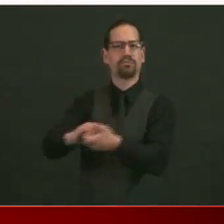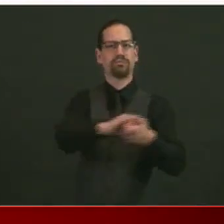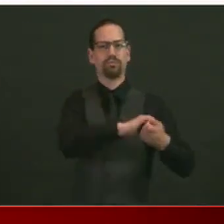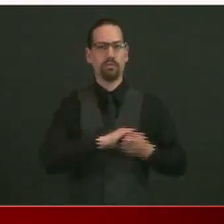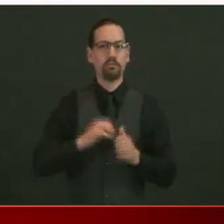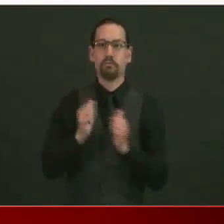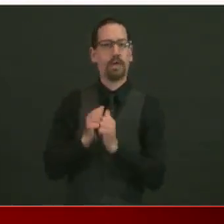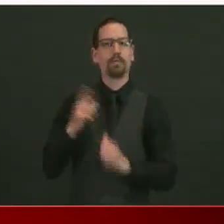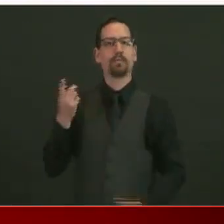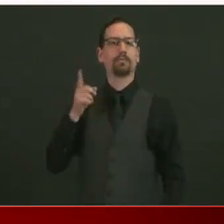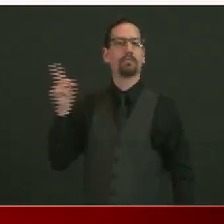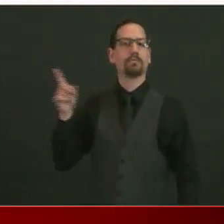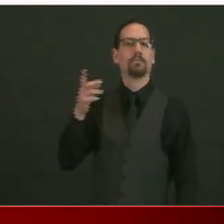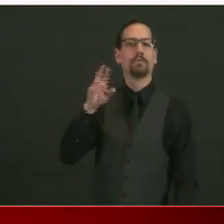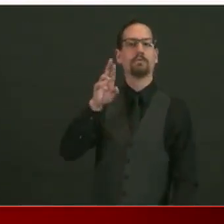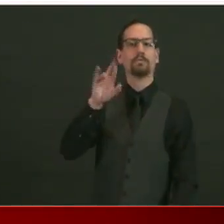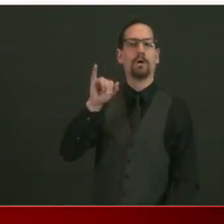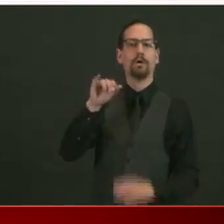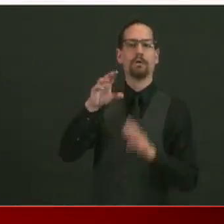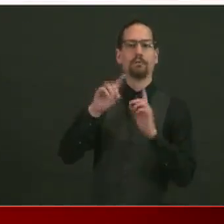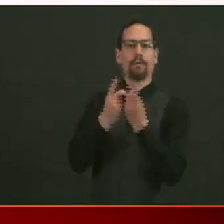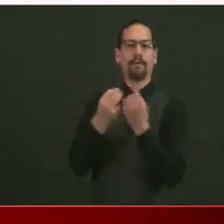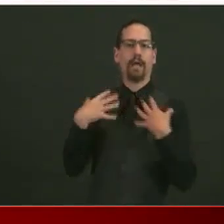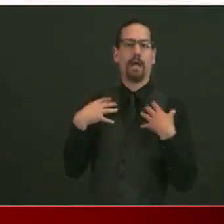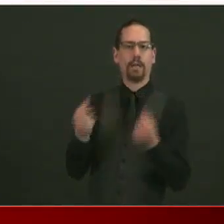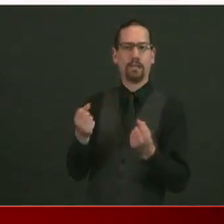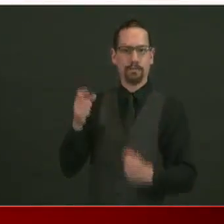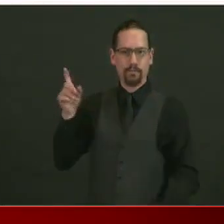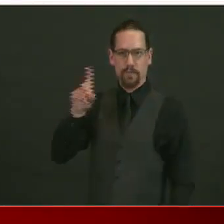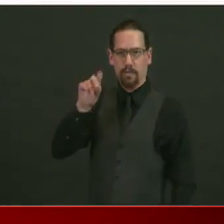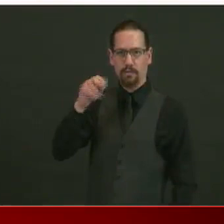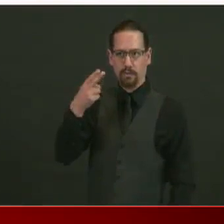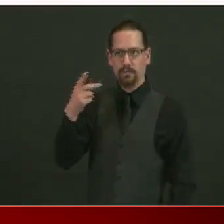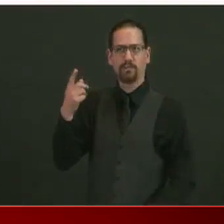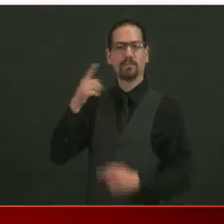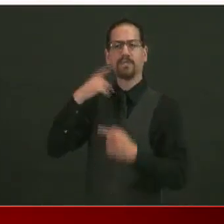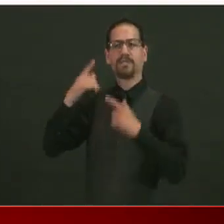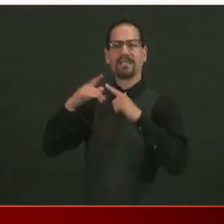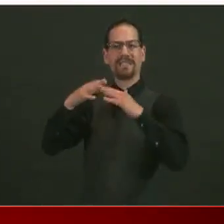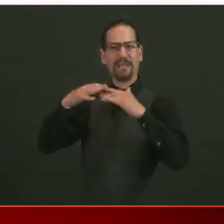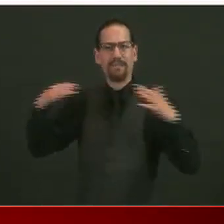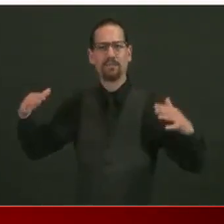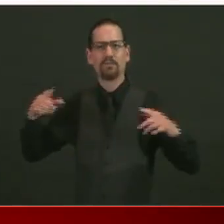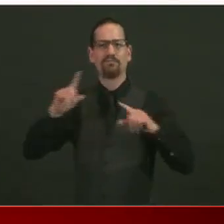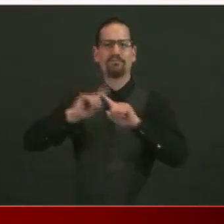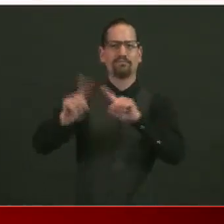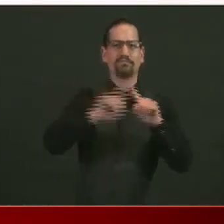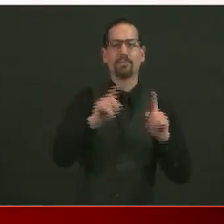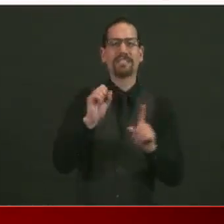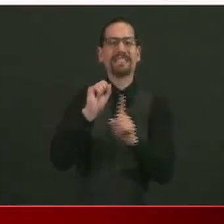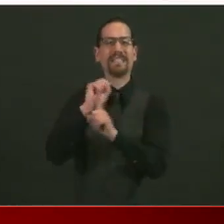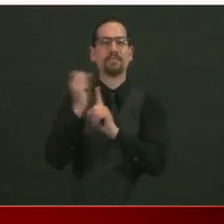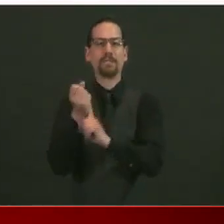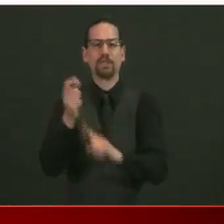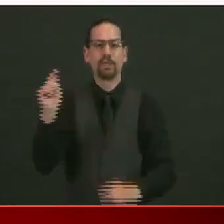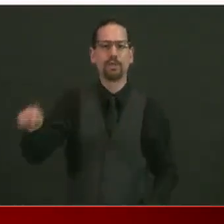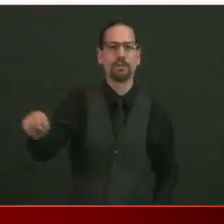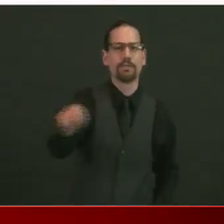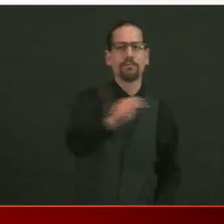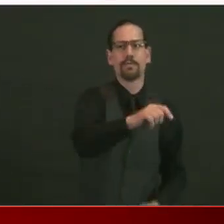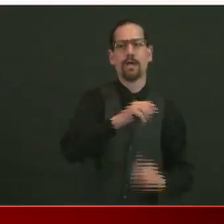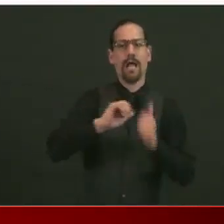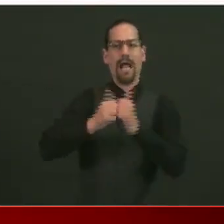opening scenarios, which balance prioritizing health and safety in school communities with providing in-person instruction as